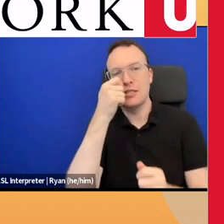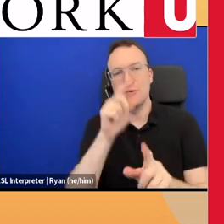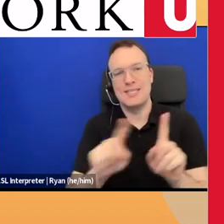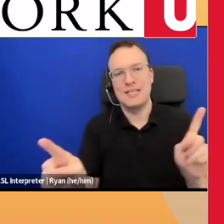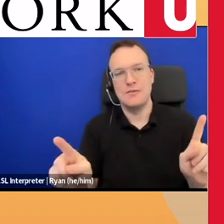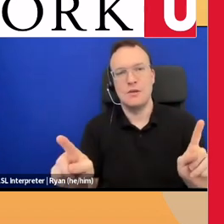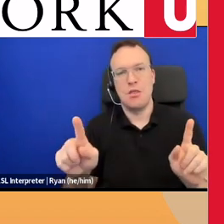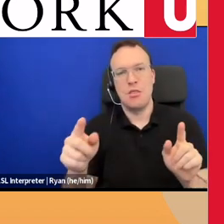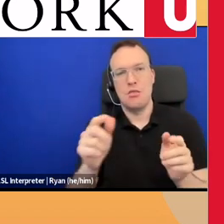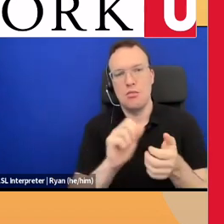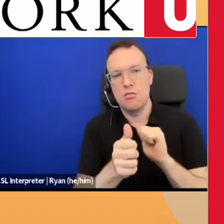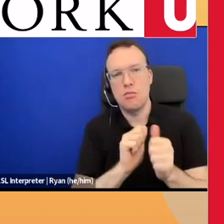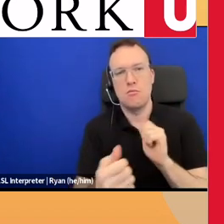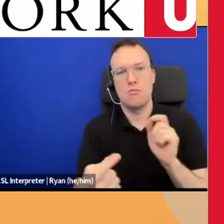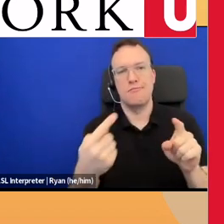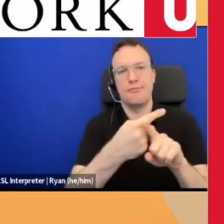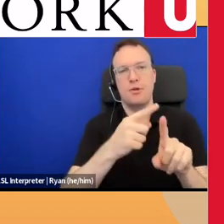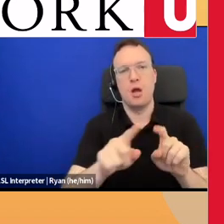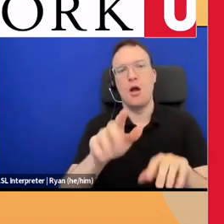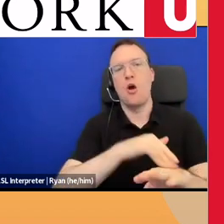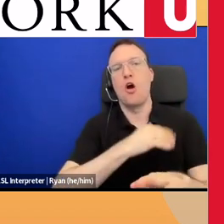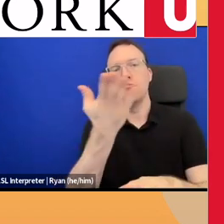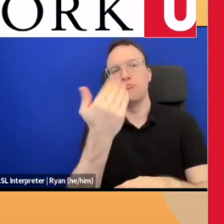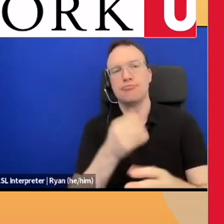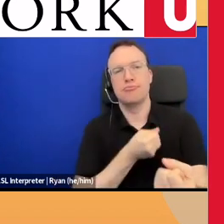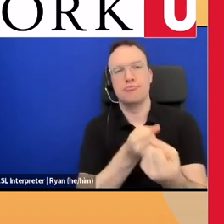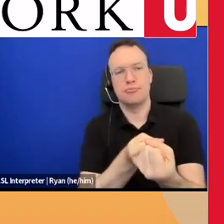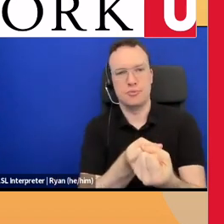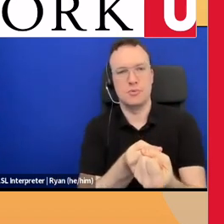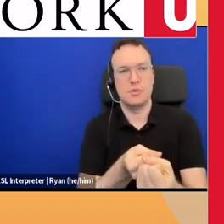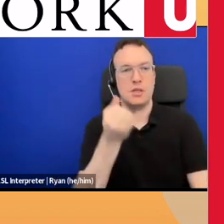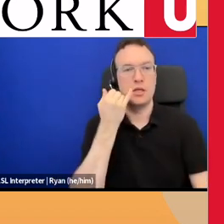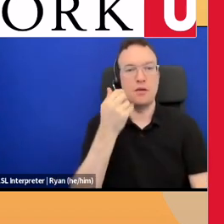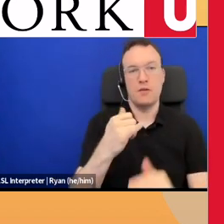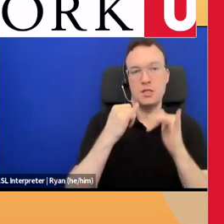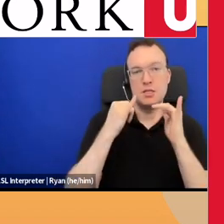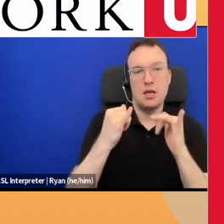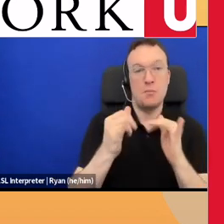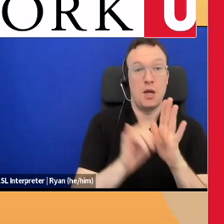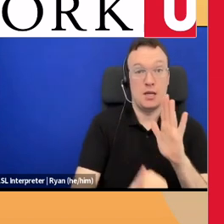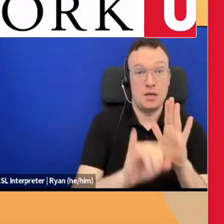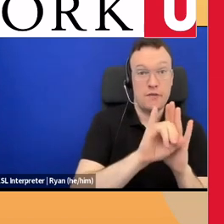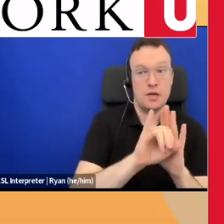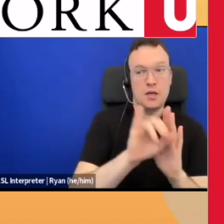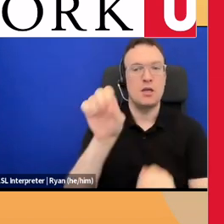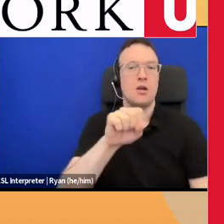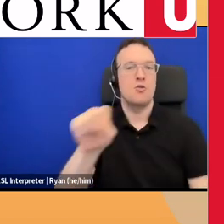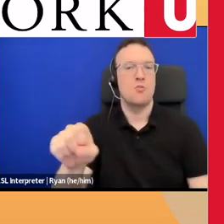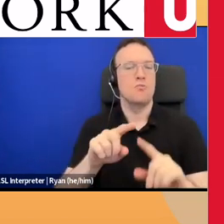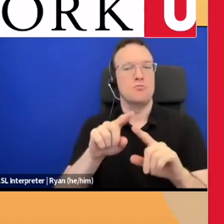in competition with our own, whether we share an identification or not.